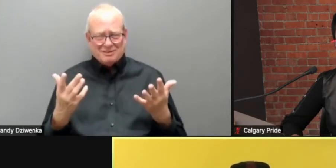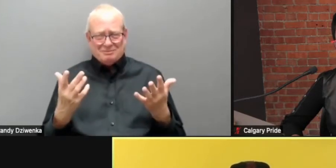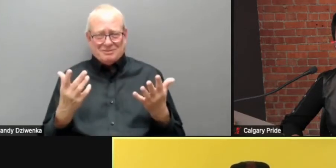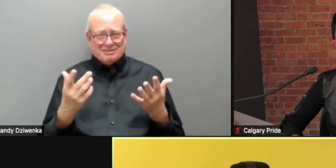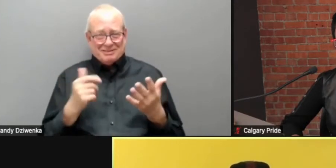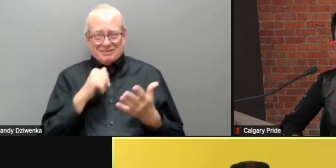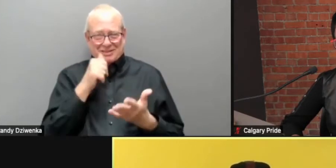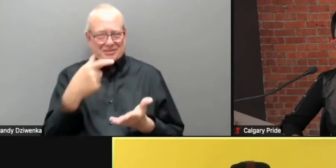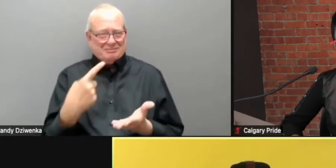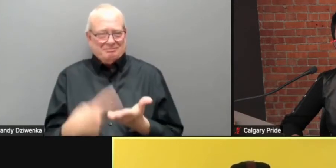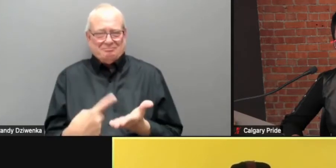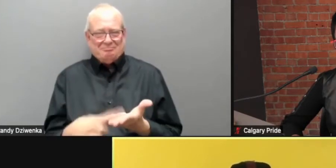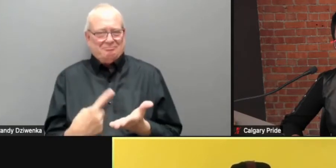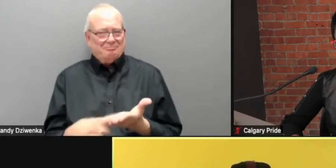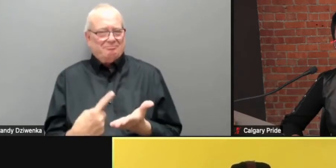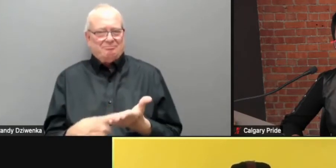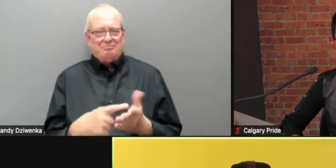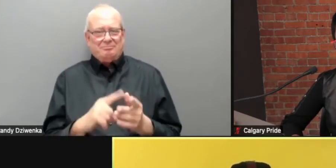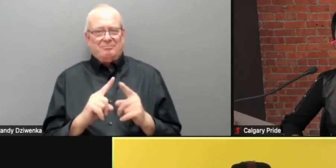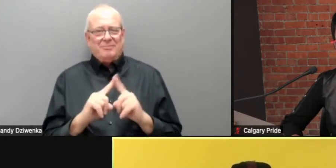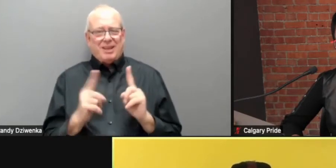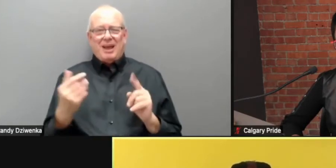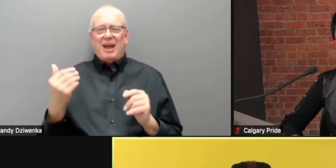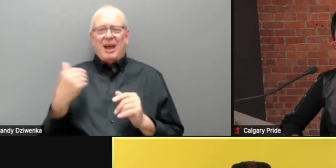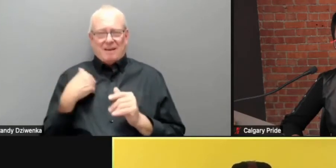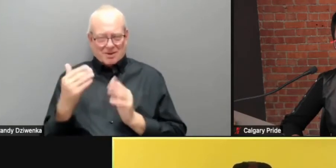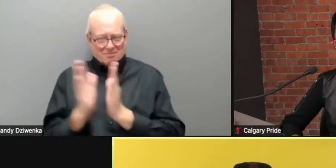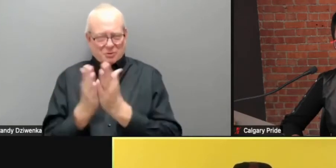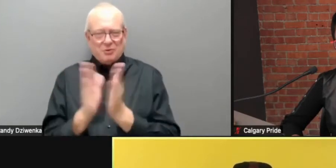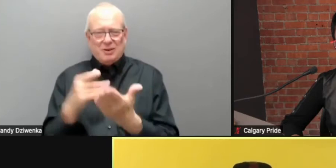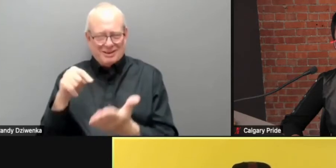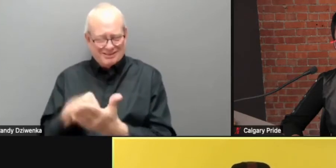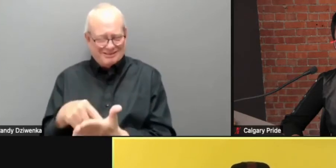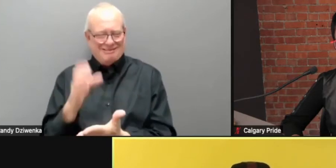homosexuality? So when people ask